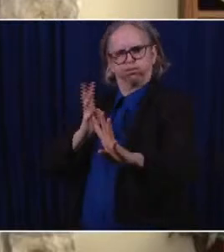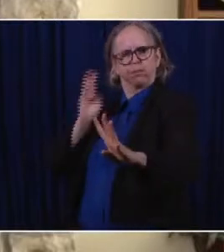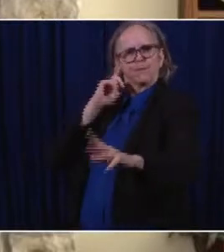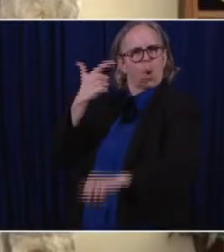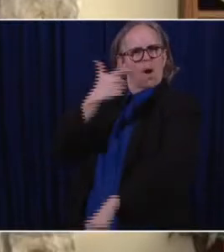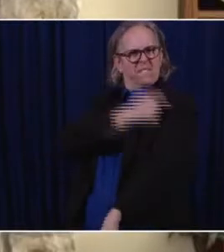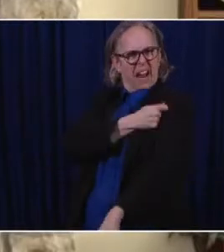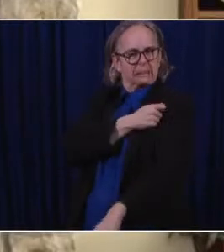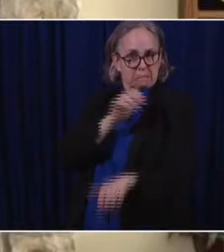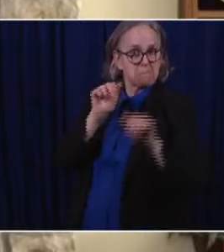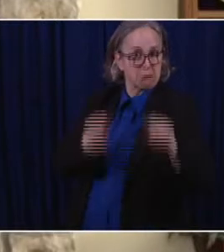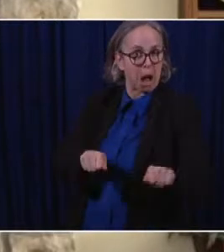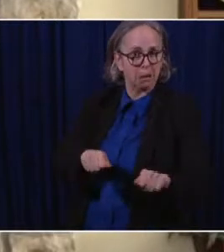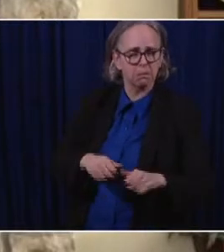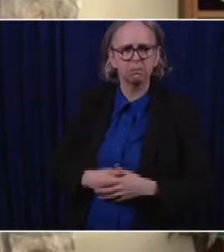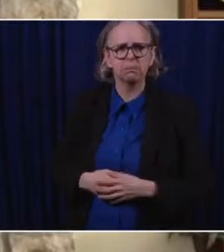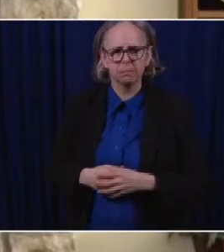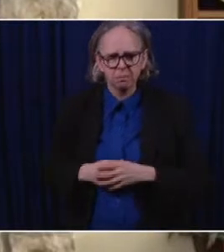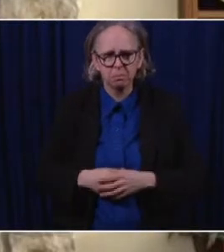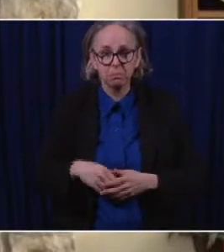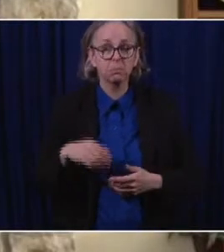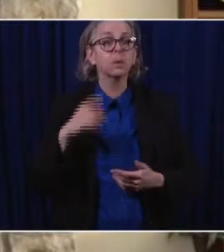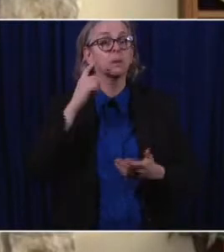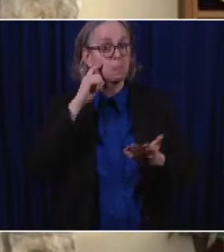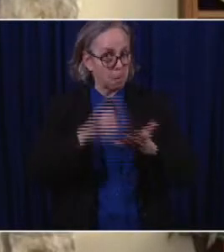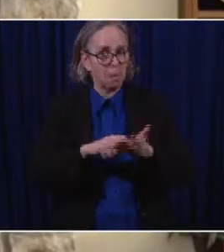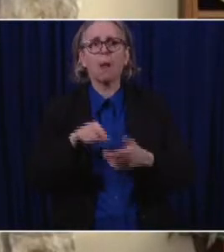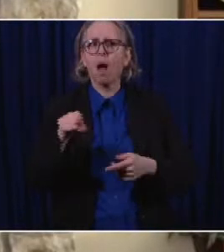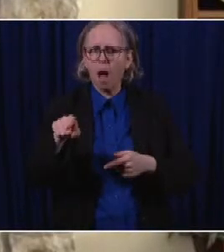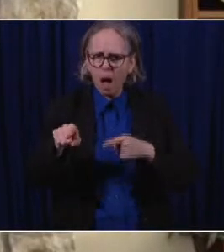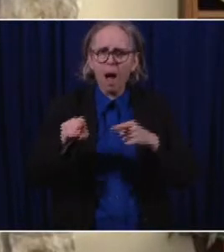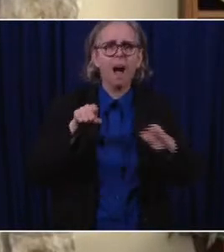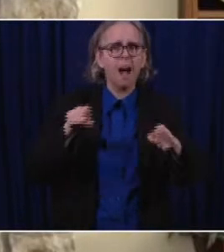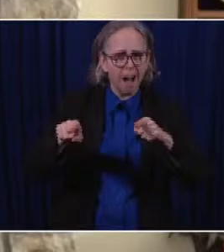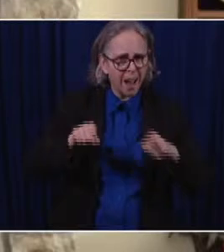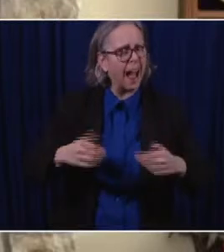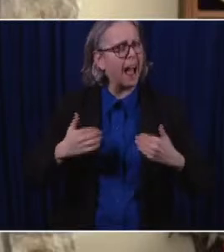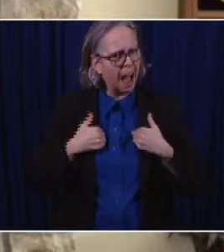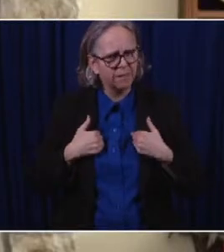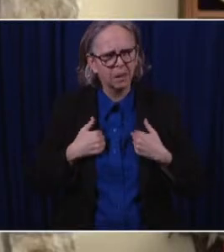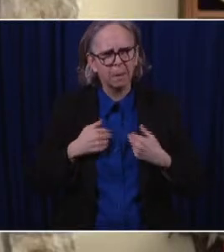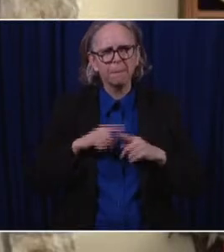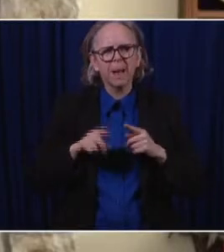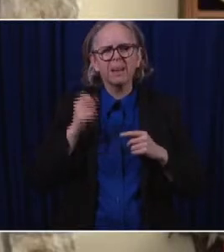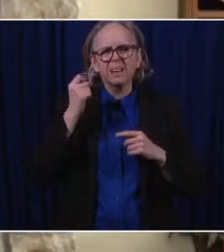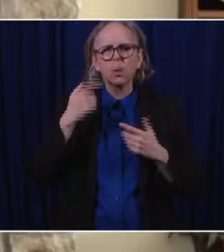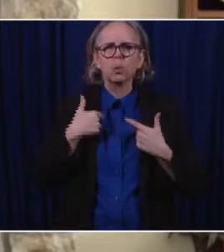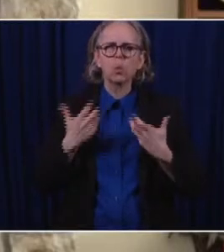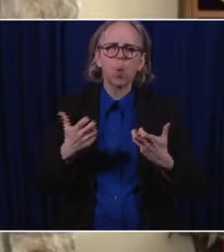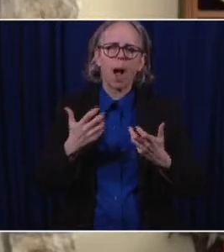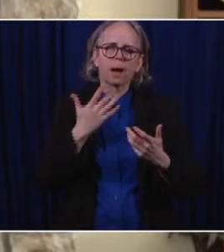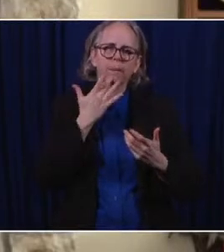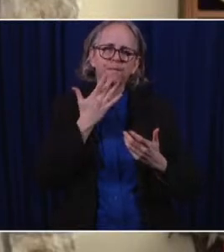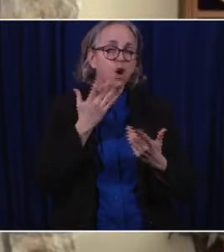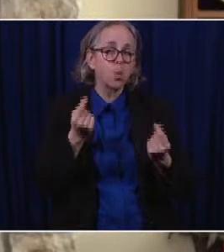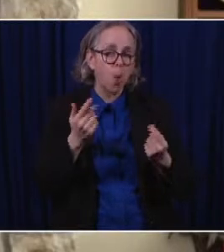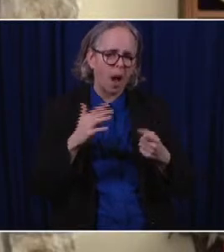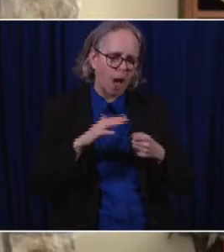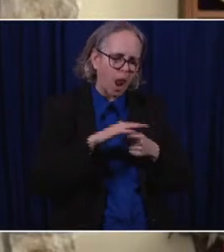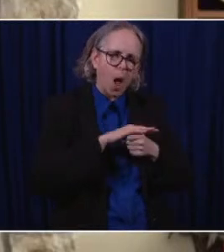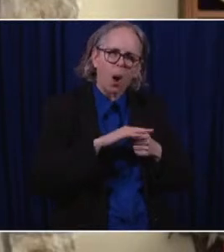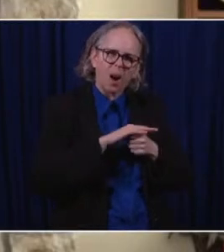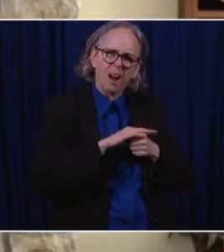are now, you know, we wanted to make sure that this was in every county. And let me just say, I've you know, seen